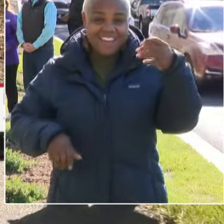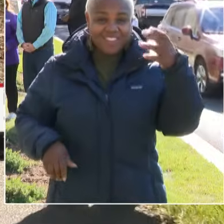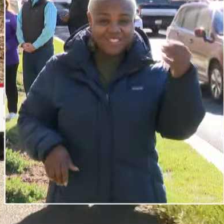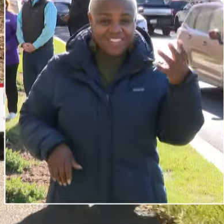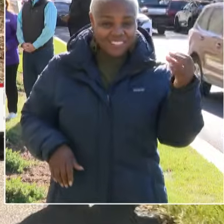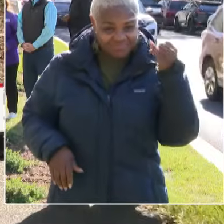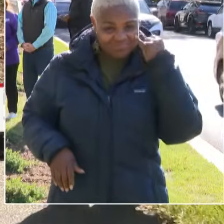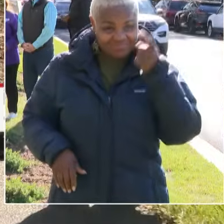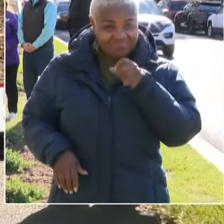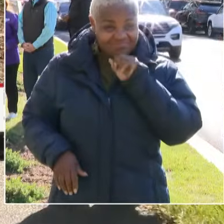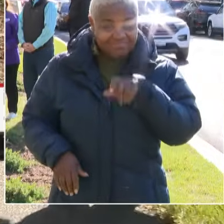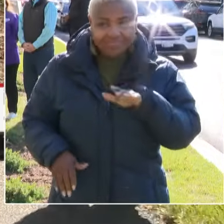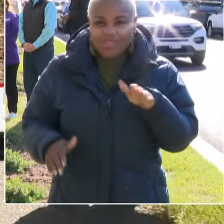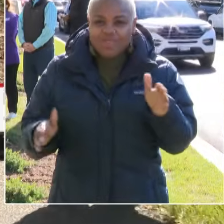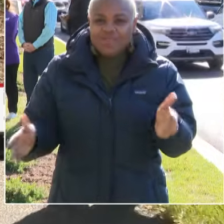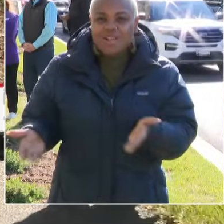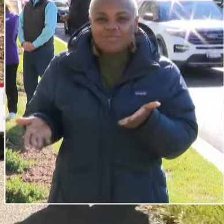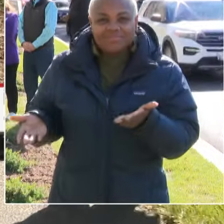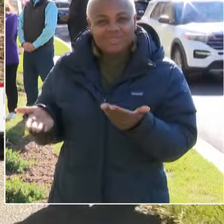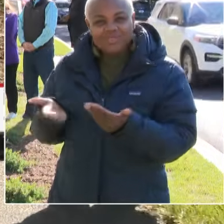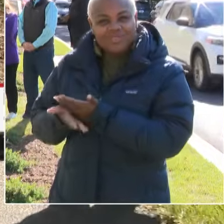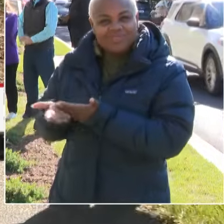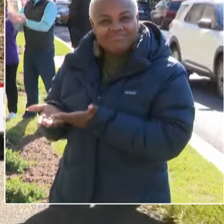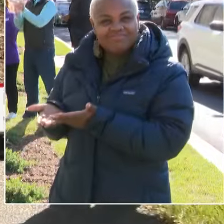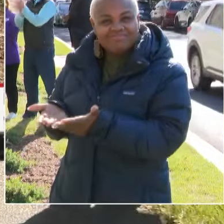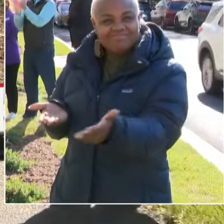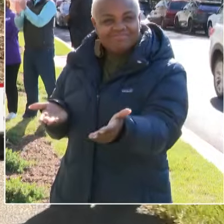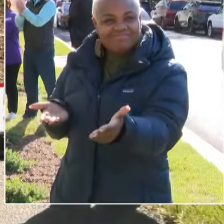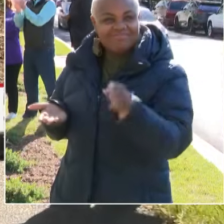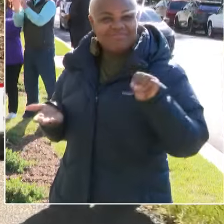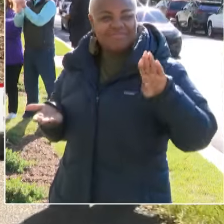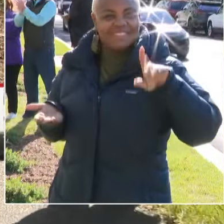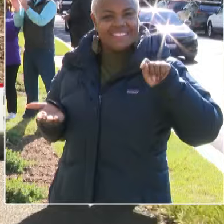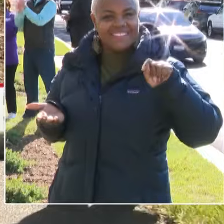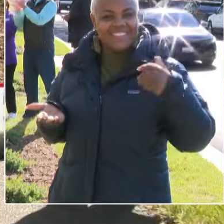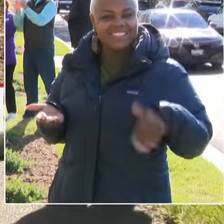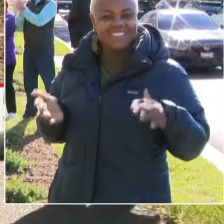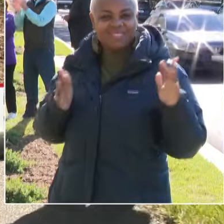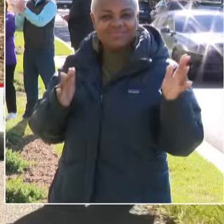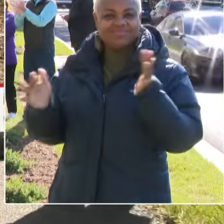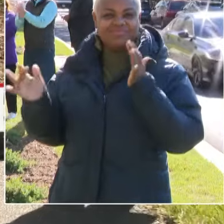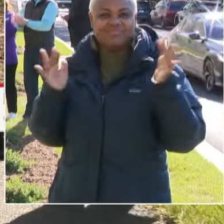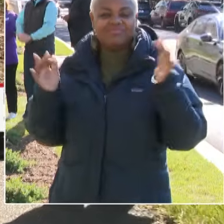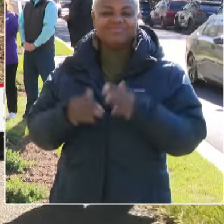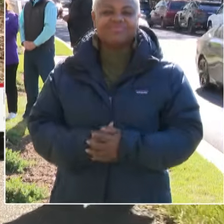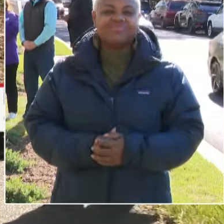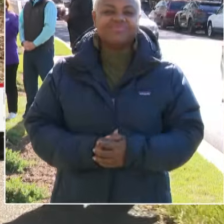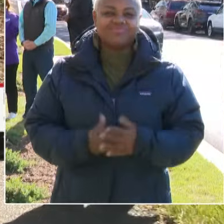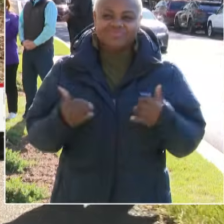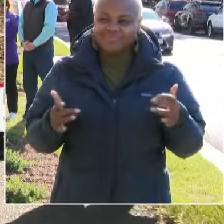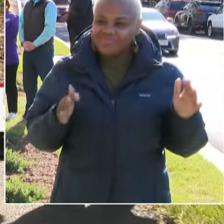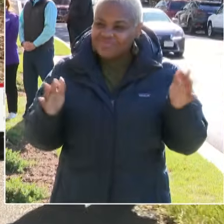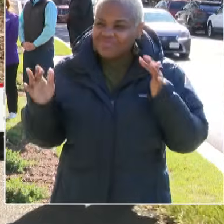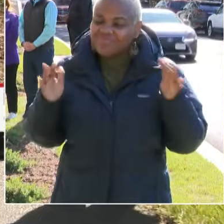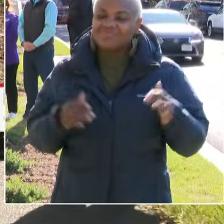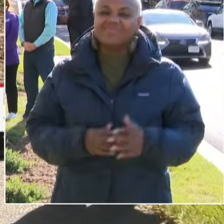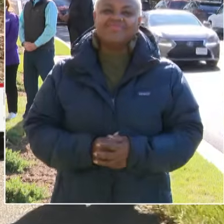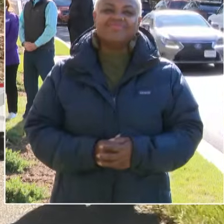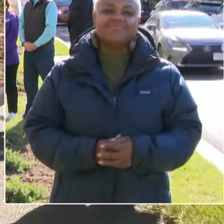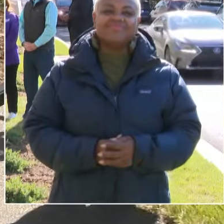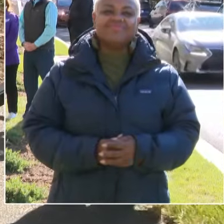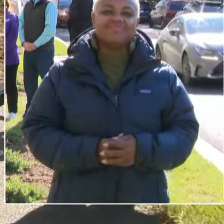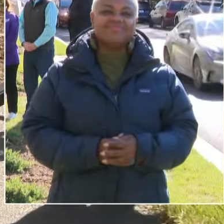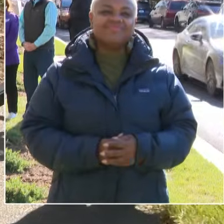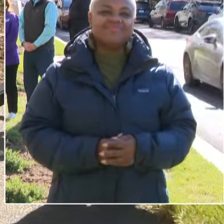of the Metropolitan Branch Trail. Woo! We'll get another round of applause on that. For more than 2 decades, this project has been